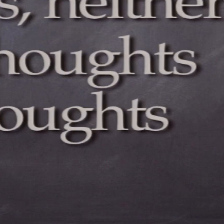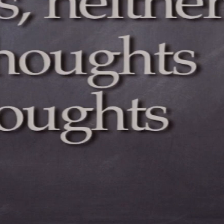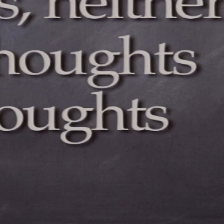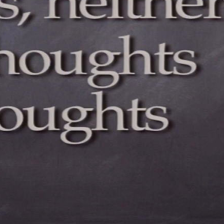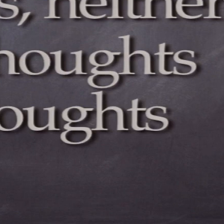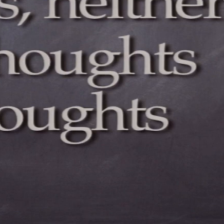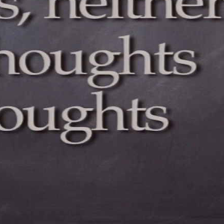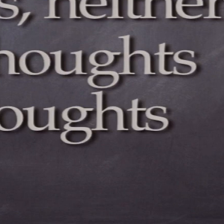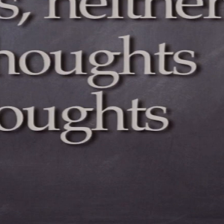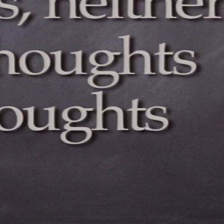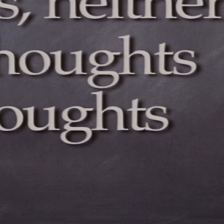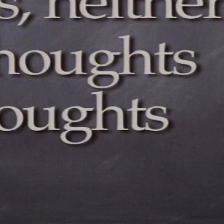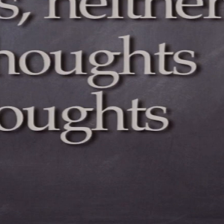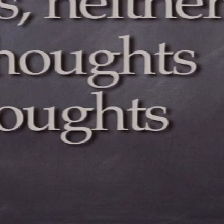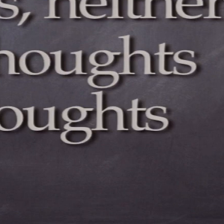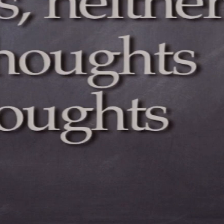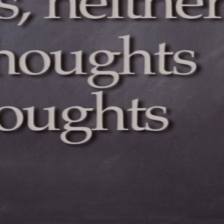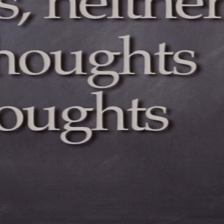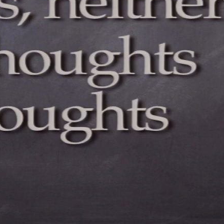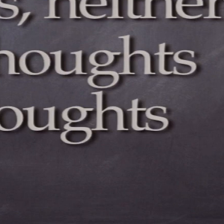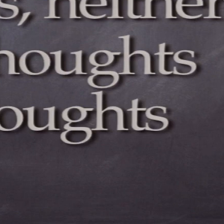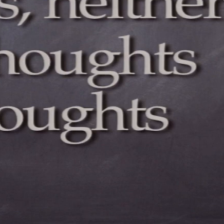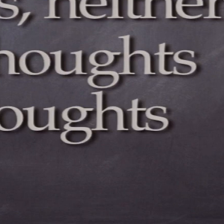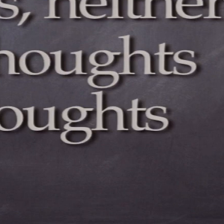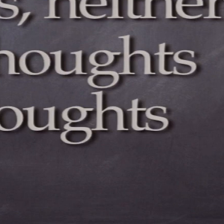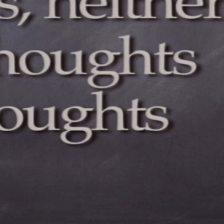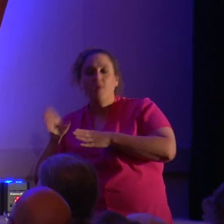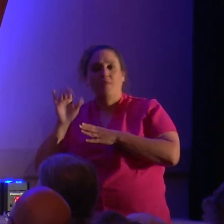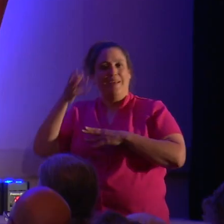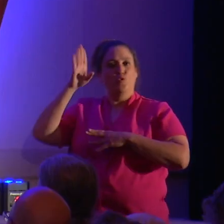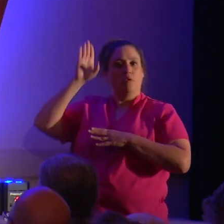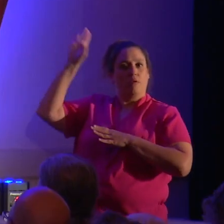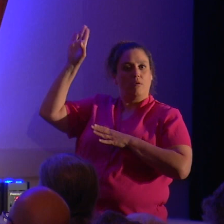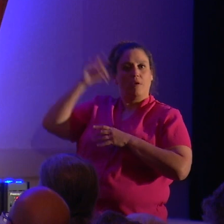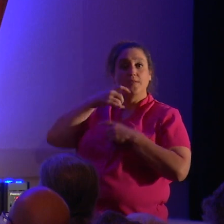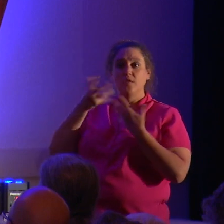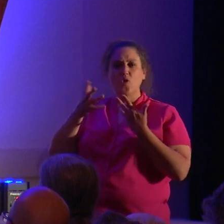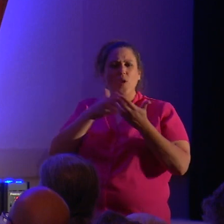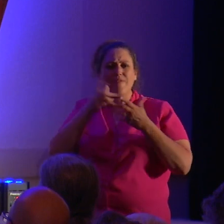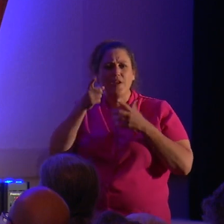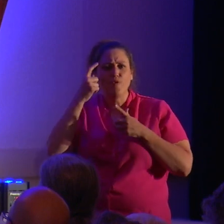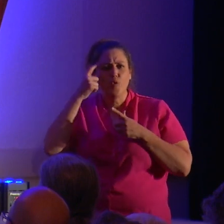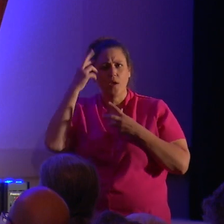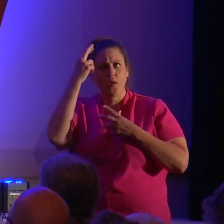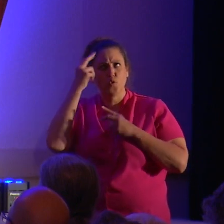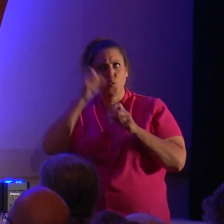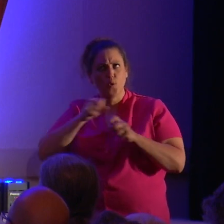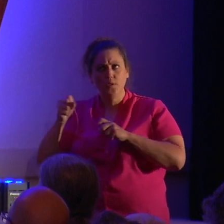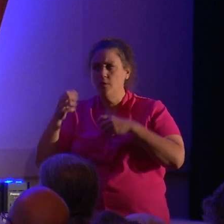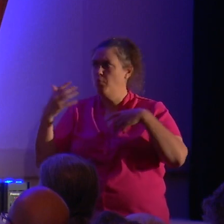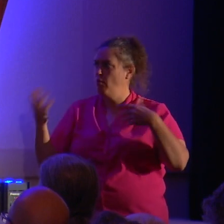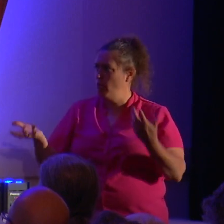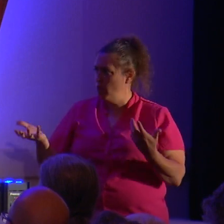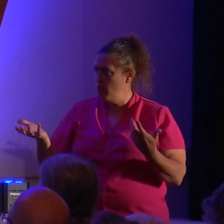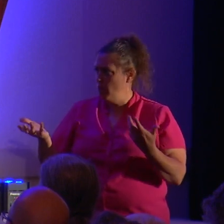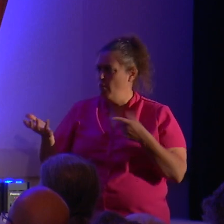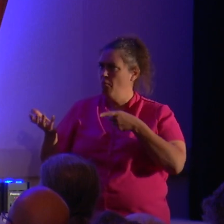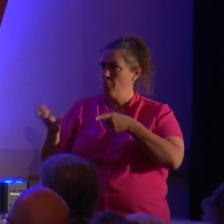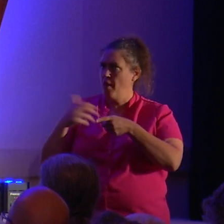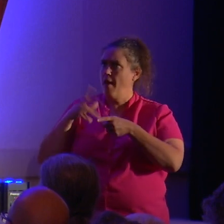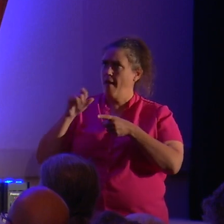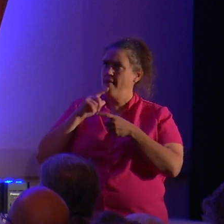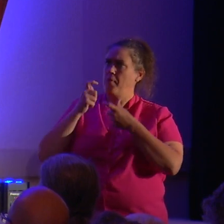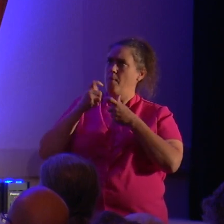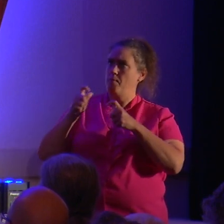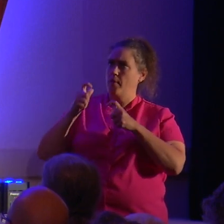neither are my thoughts or your thoughts, says God. In other words, however rational you think it is, they've got this great Kalam cosmological